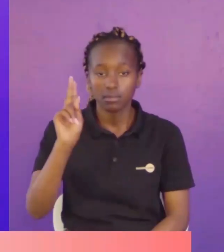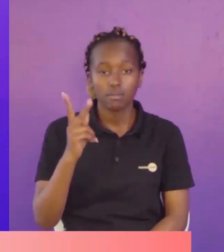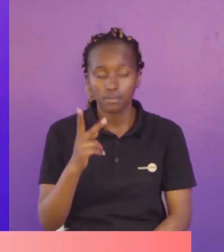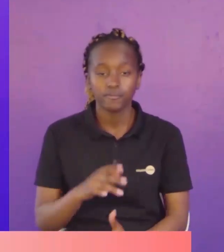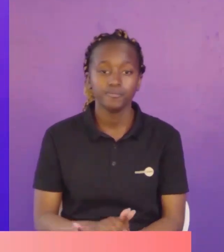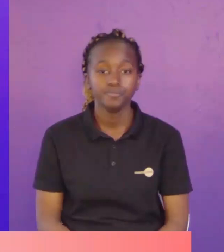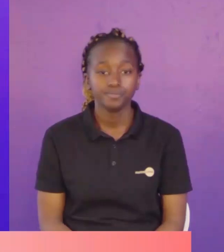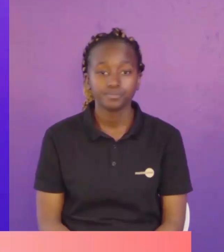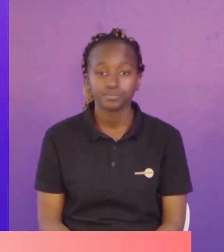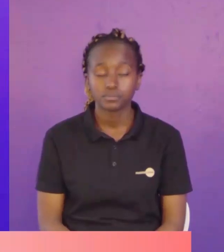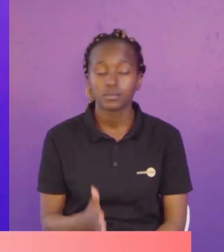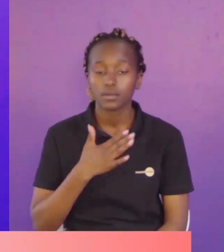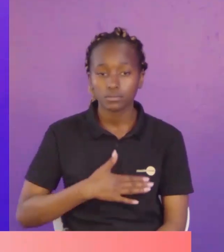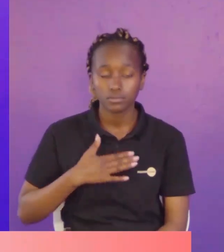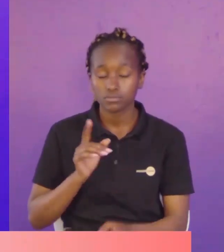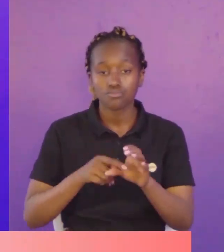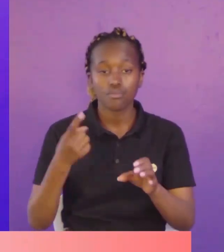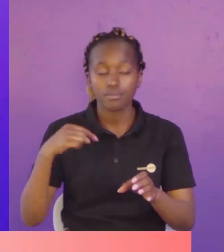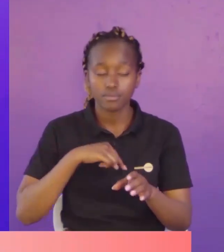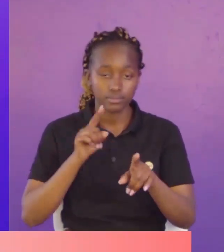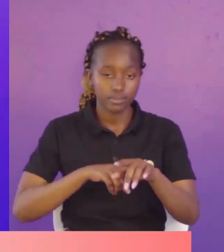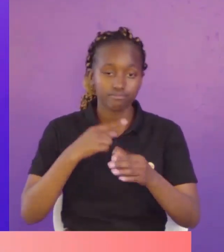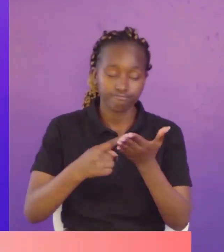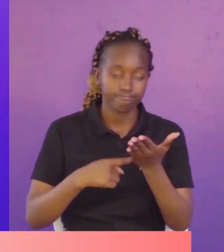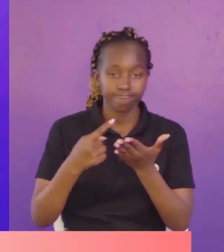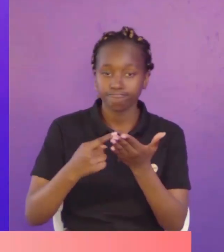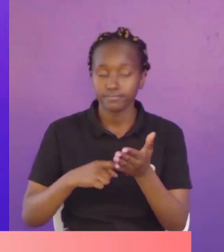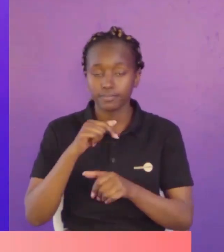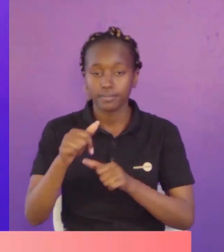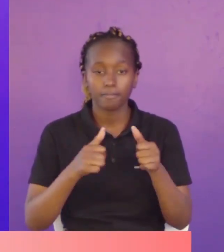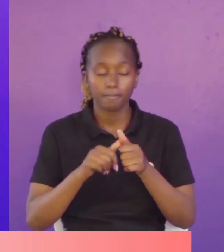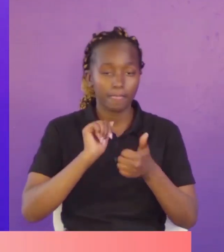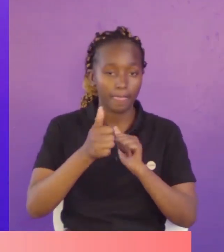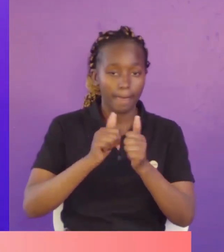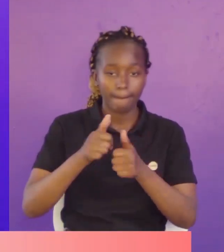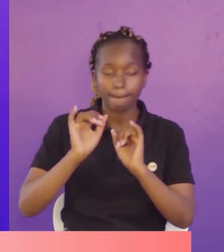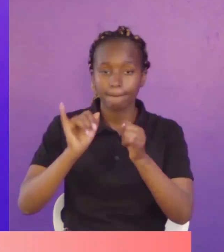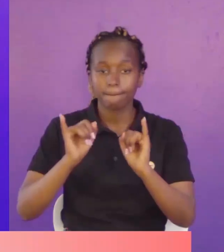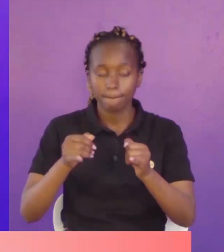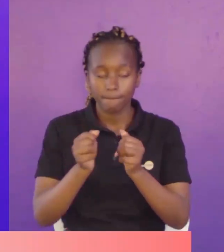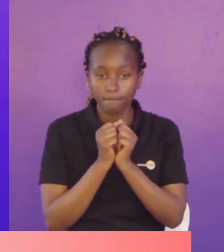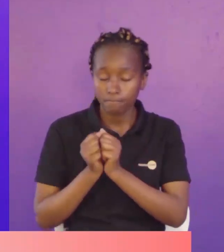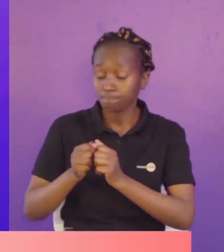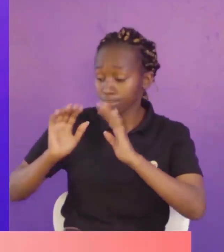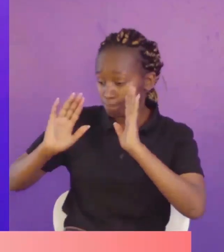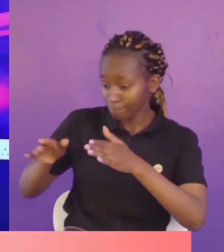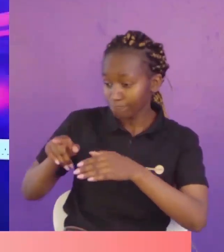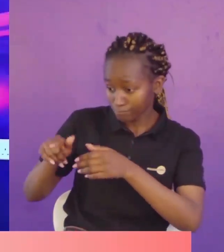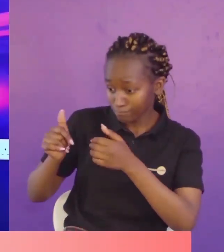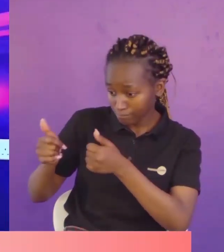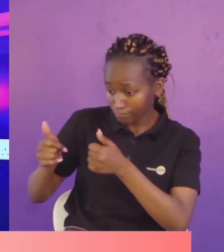Kenya. Be with us as we analyze this sporting action together. Hi, Felix. Hi. You are